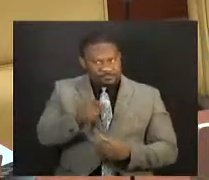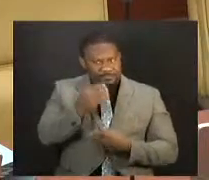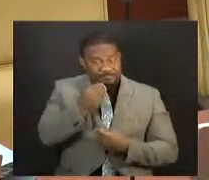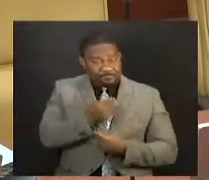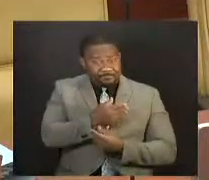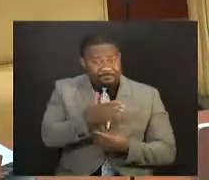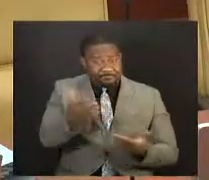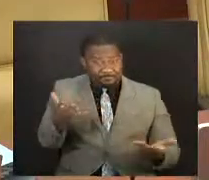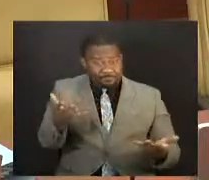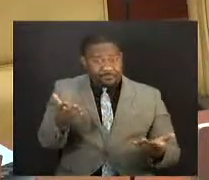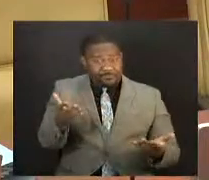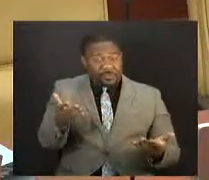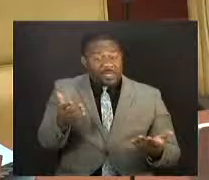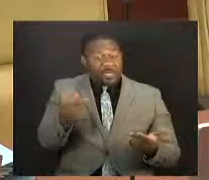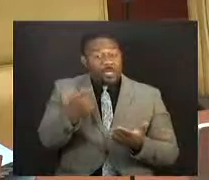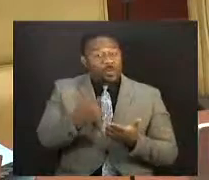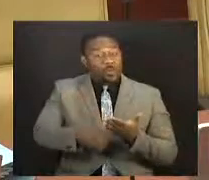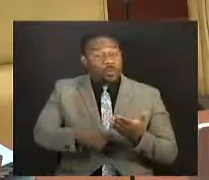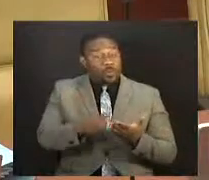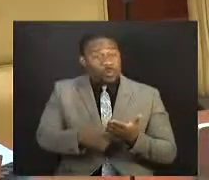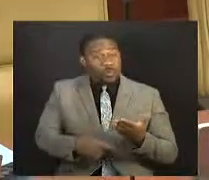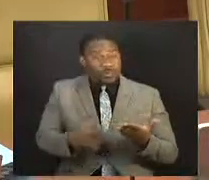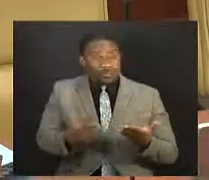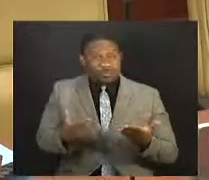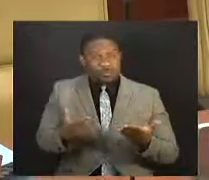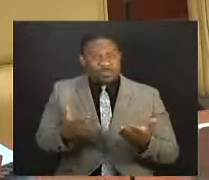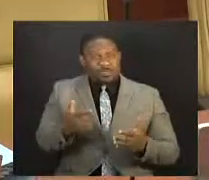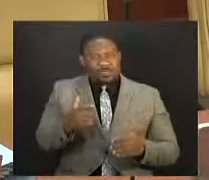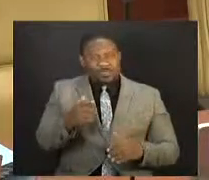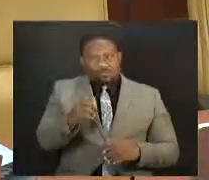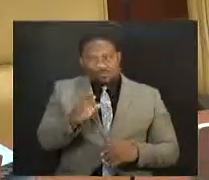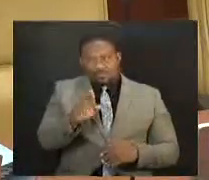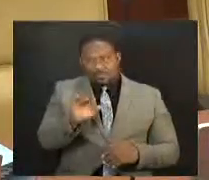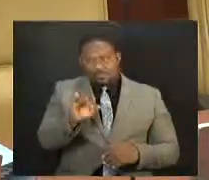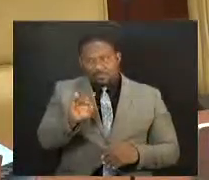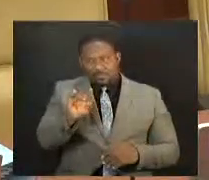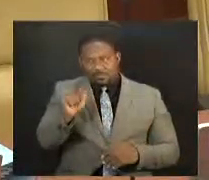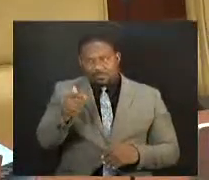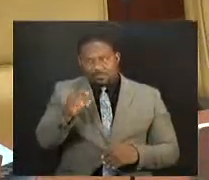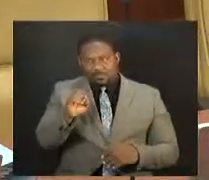of Ghana headquarters at Ridge, Accra, and related matters.